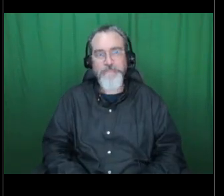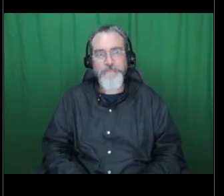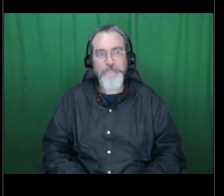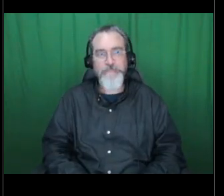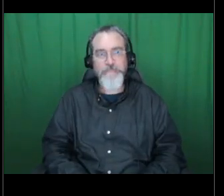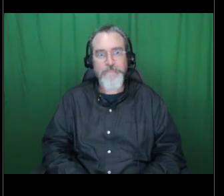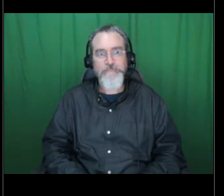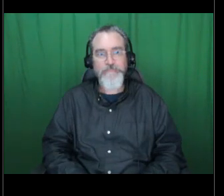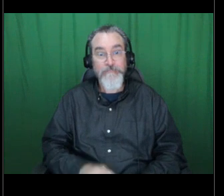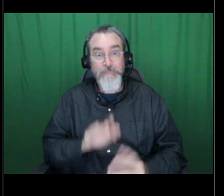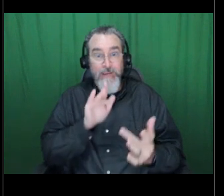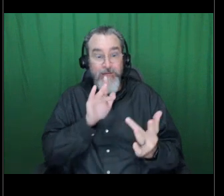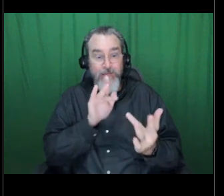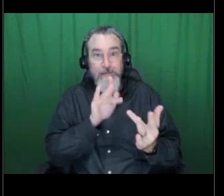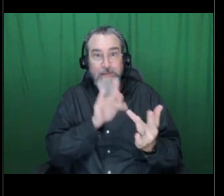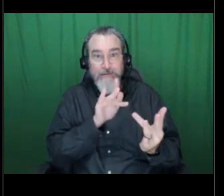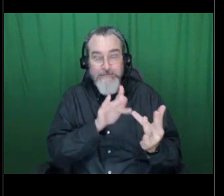Contacts.